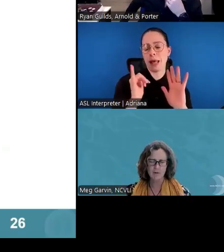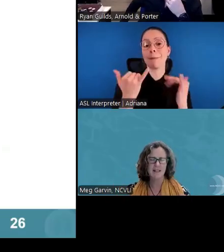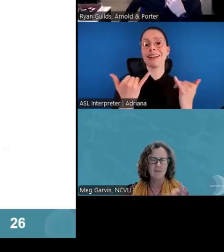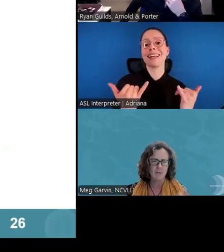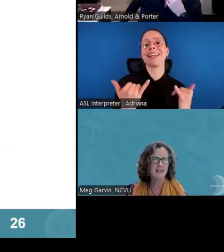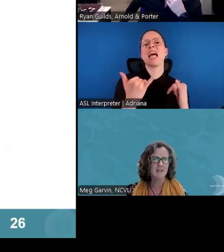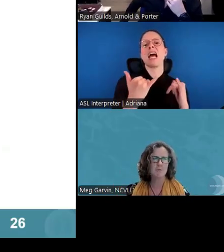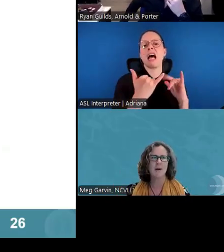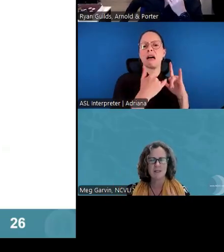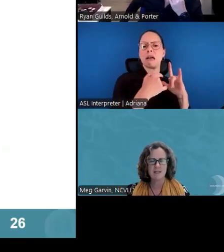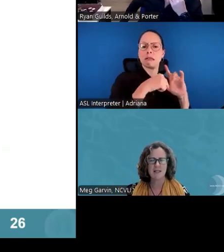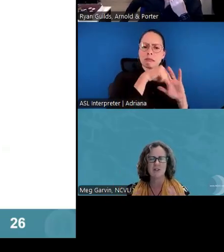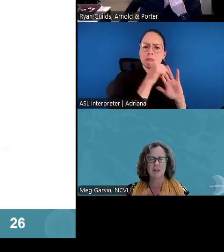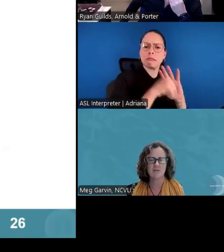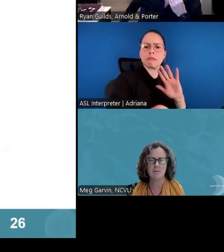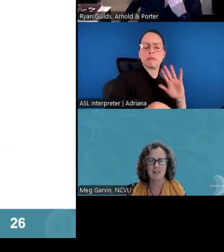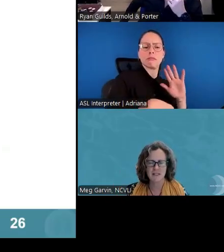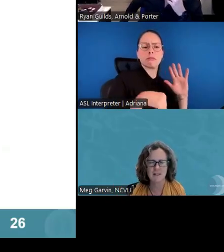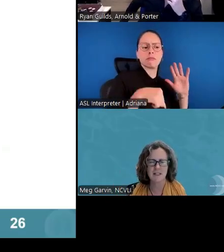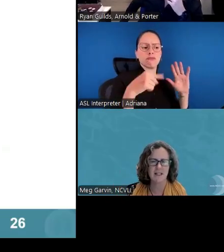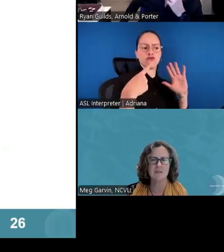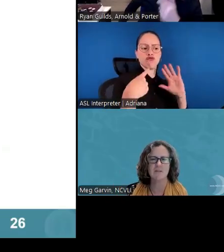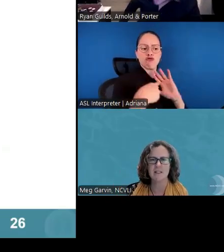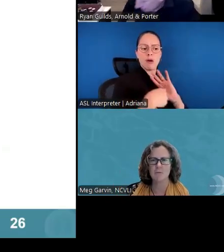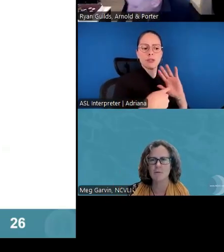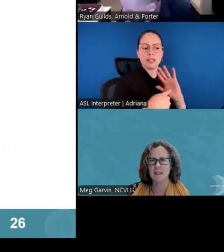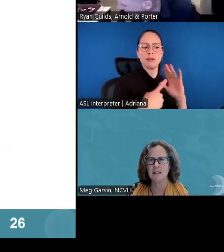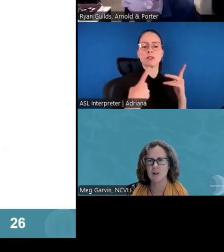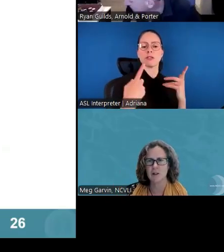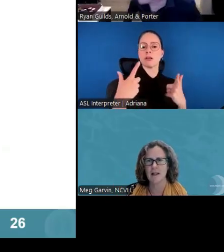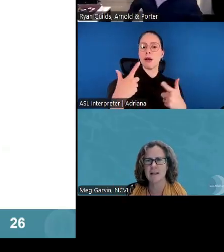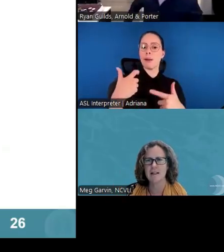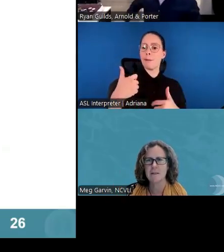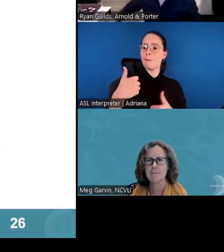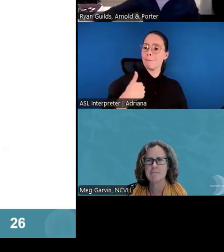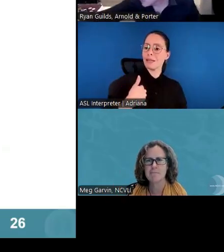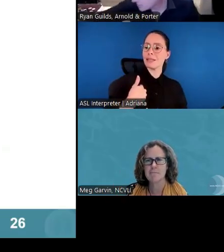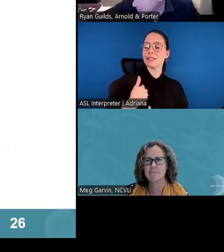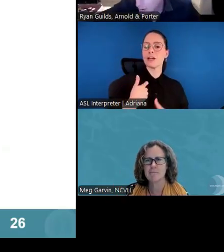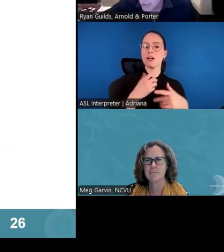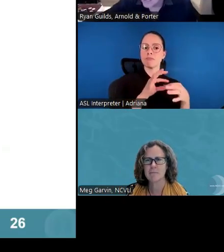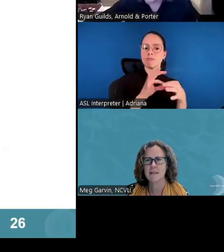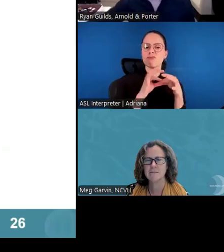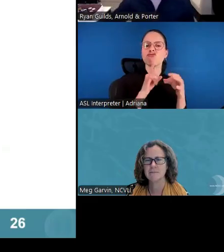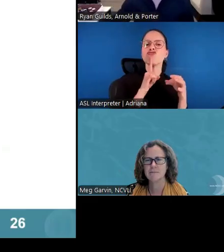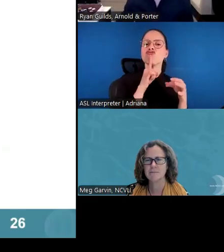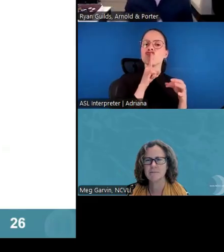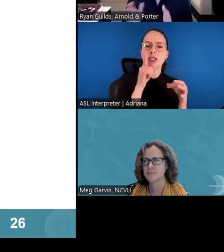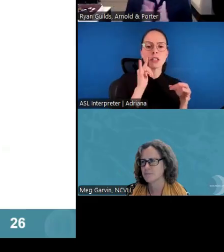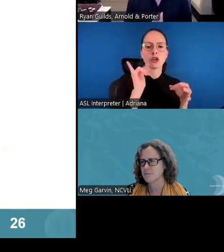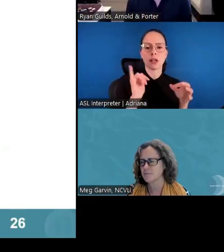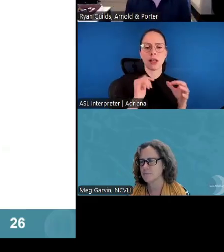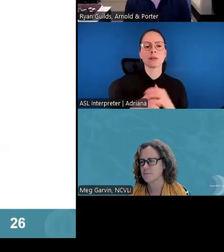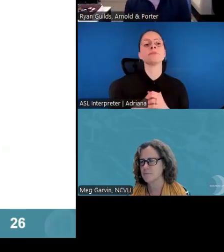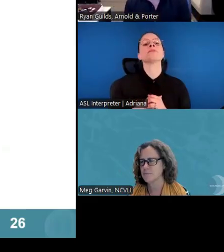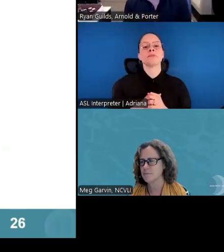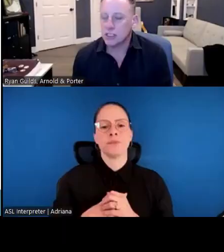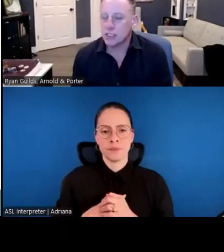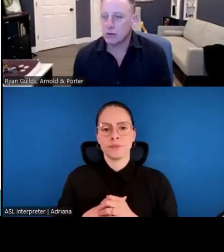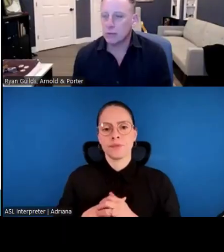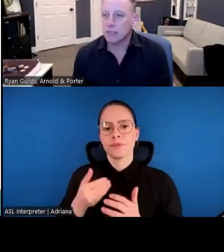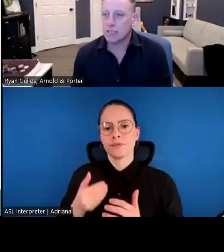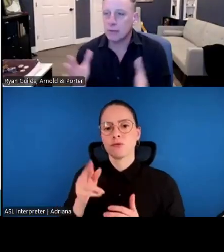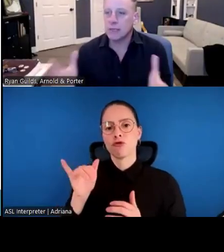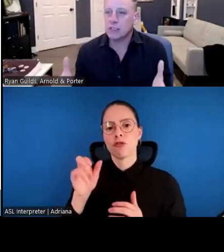nitty gritty of what does representation of a military connected victim really look like? Yeah. So let me start with